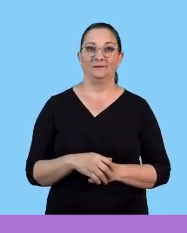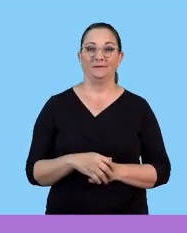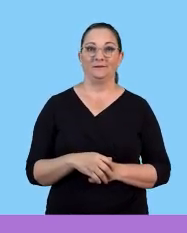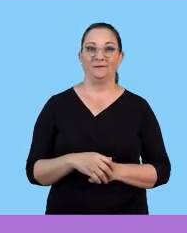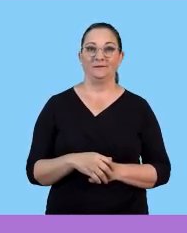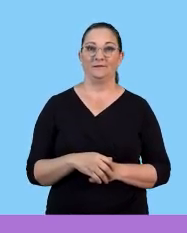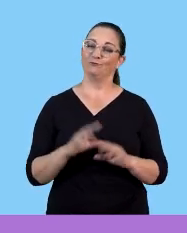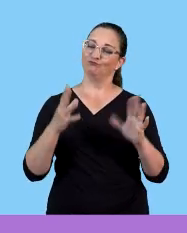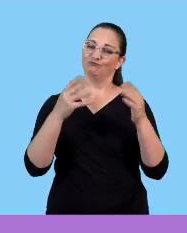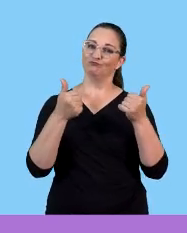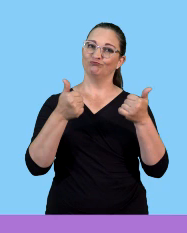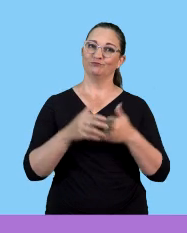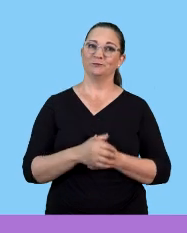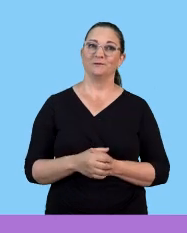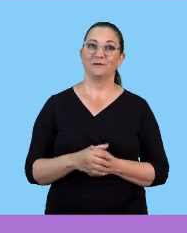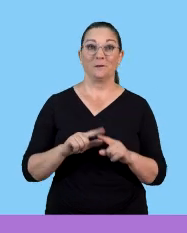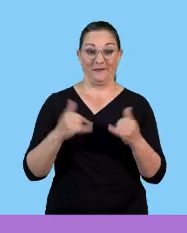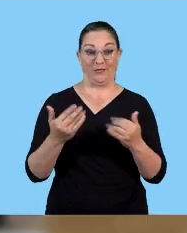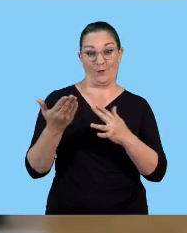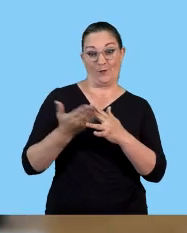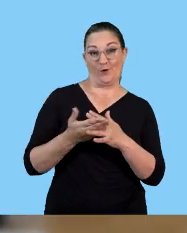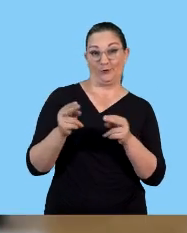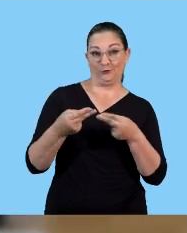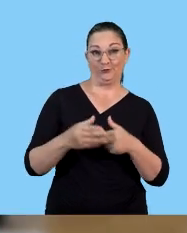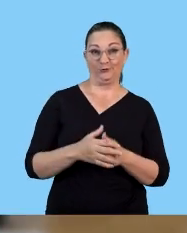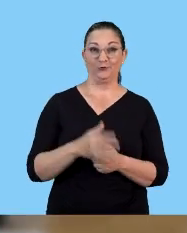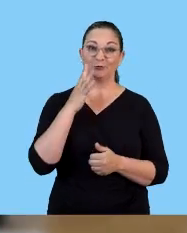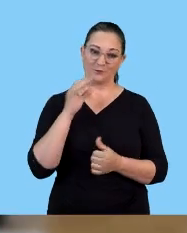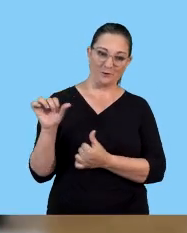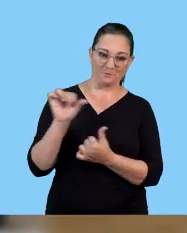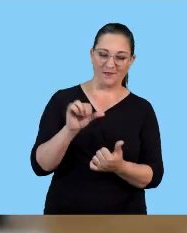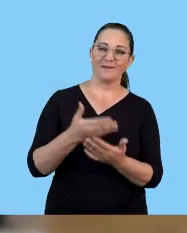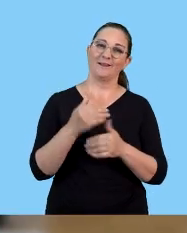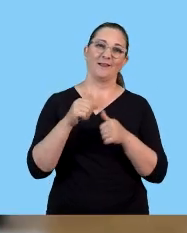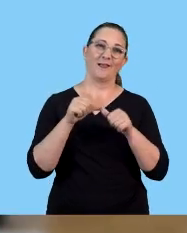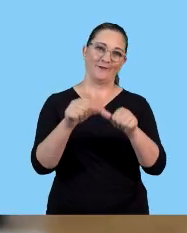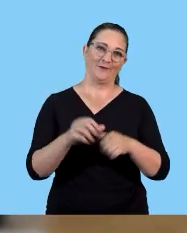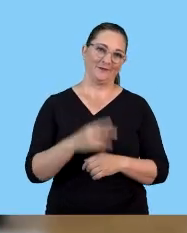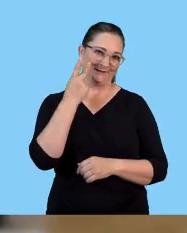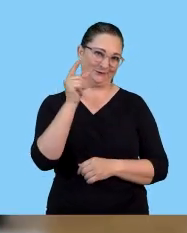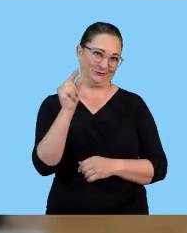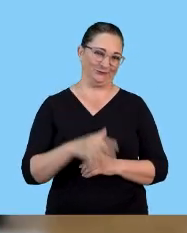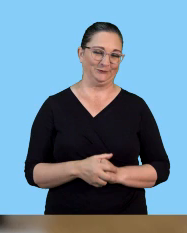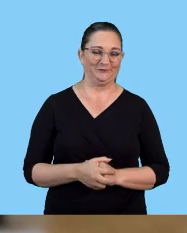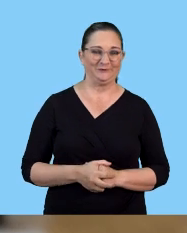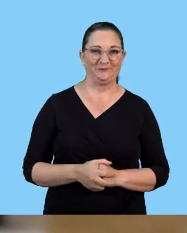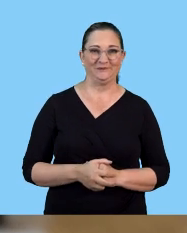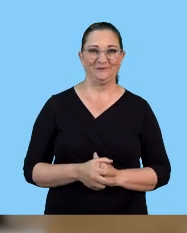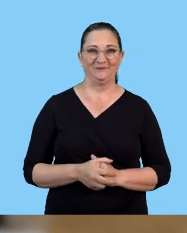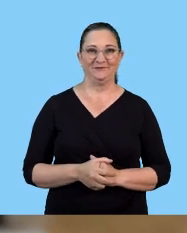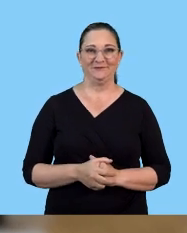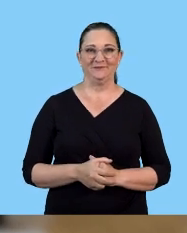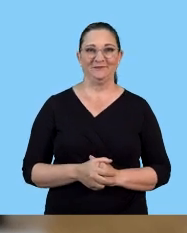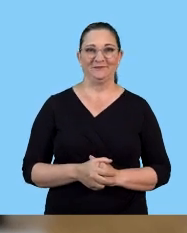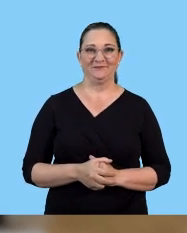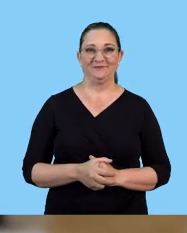Excellent. Nice work. Well done. Let's take a short break. When we get back, we'll pick up where I left off. See you in a bit.